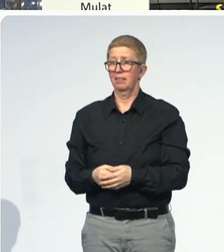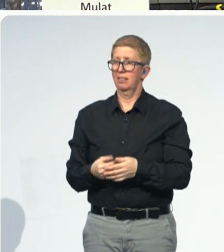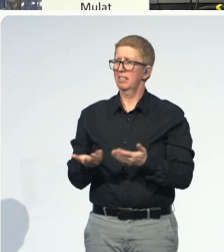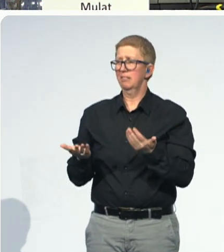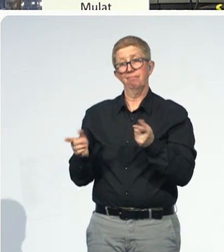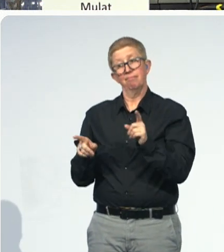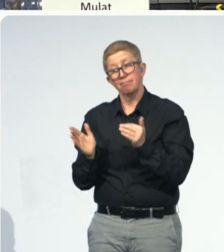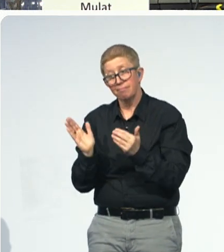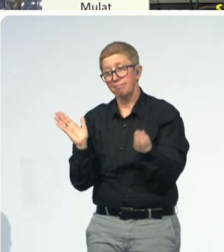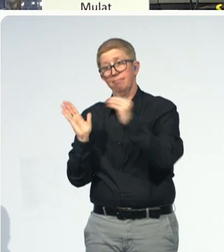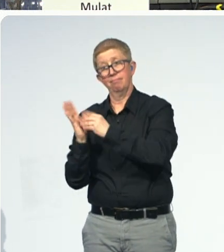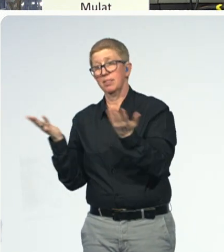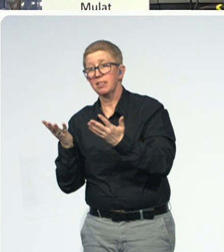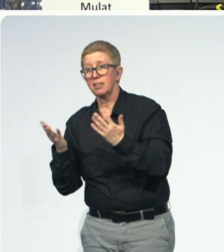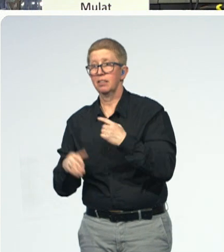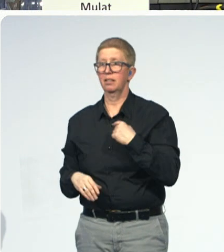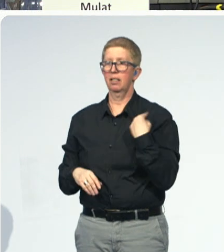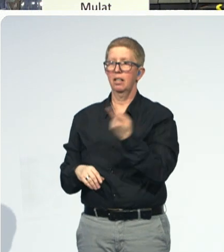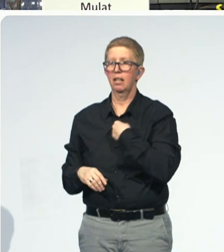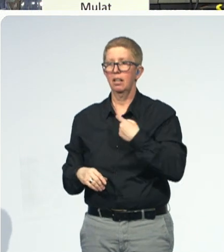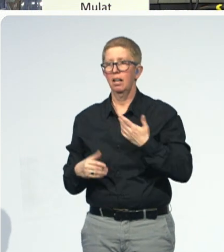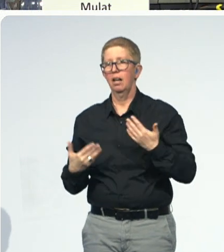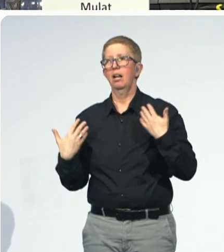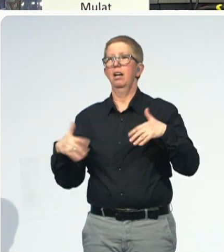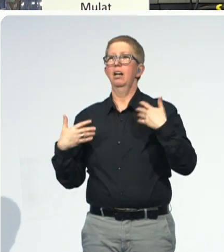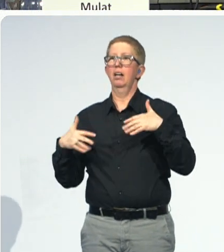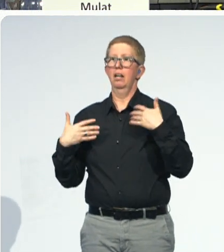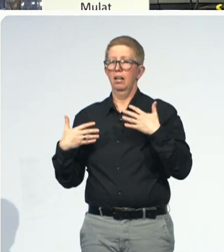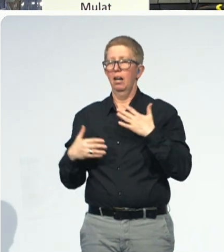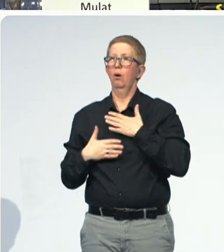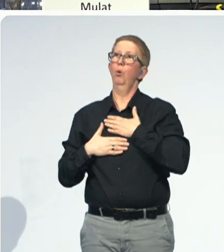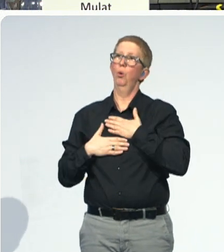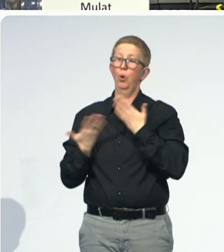established some e-learning centers with using